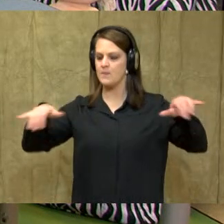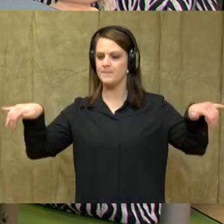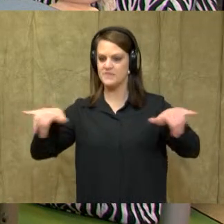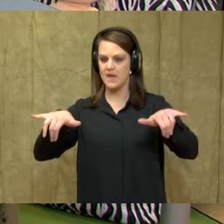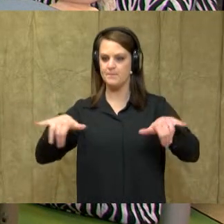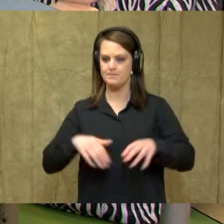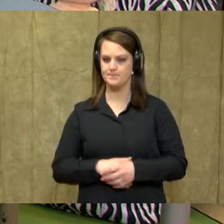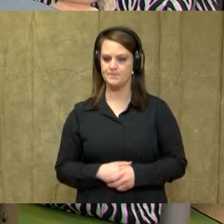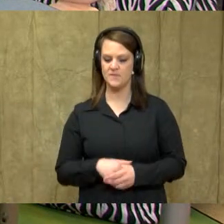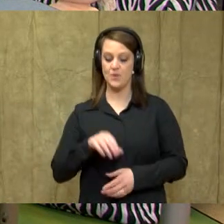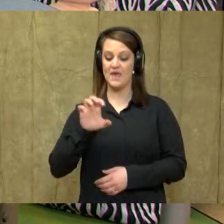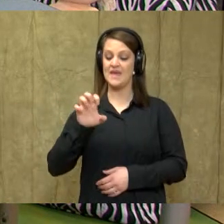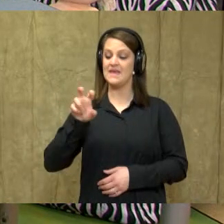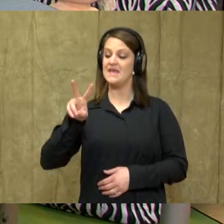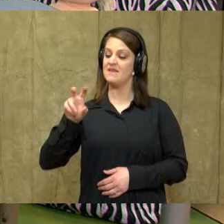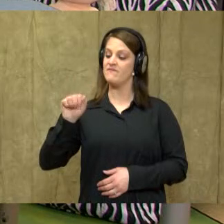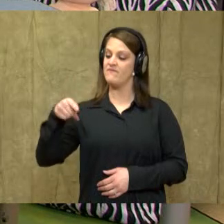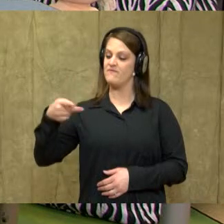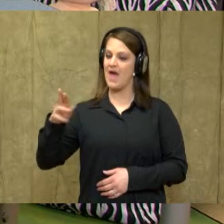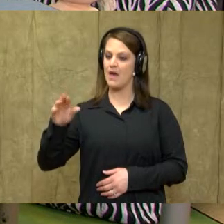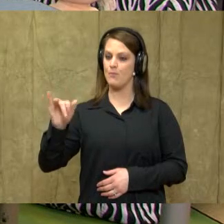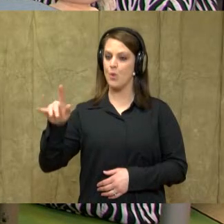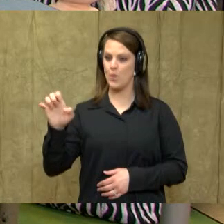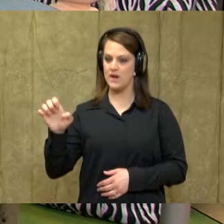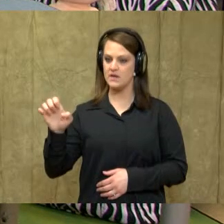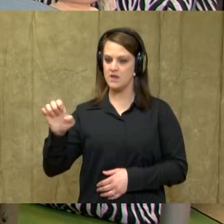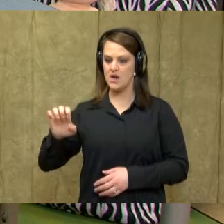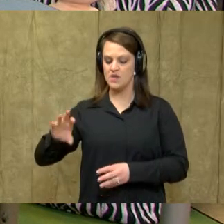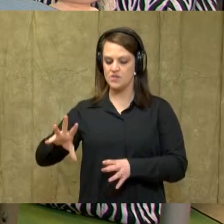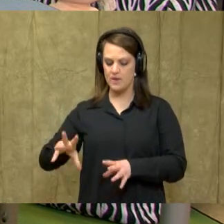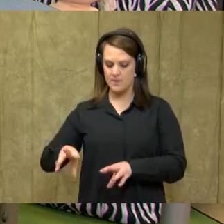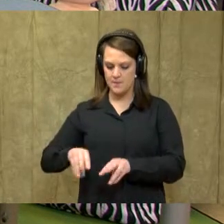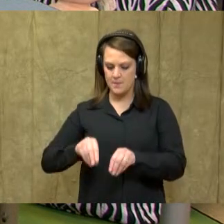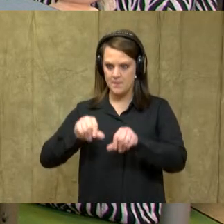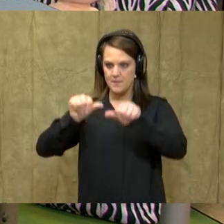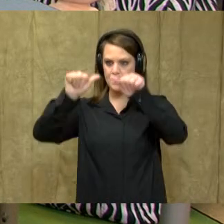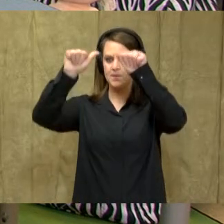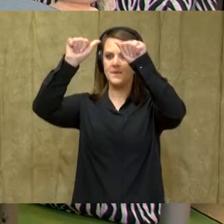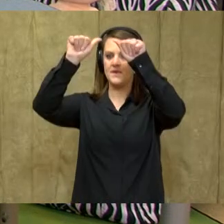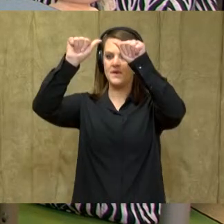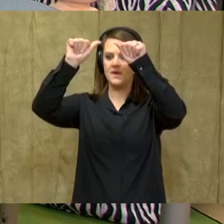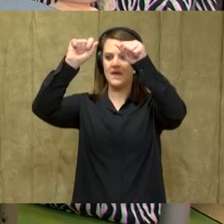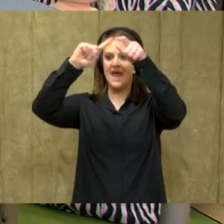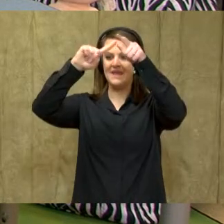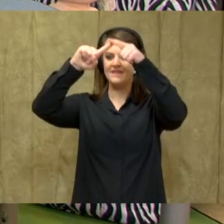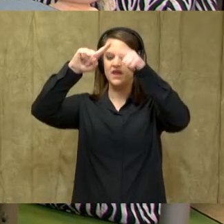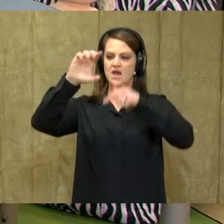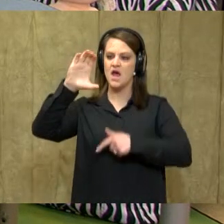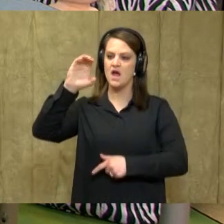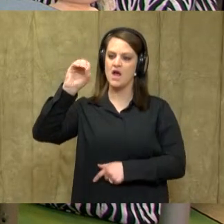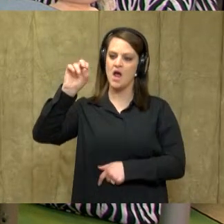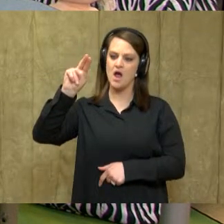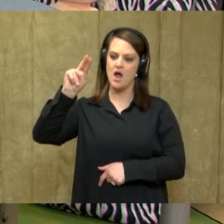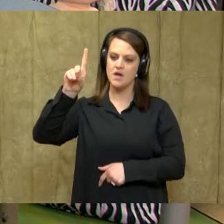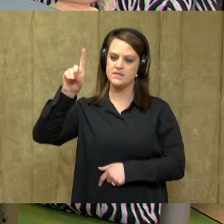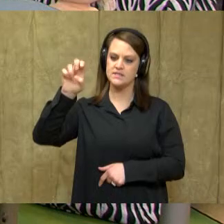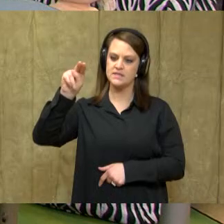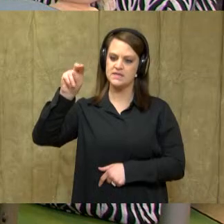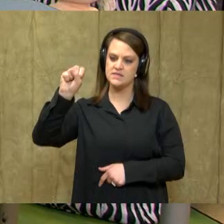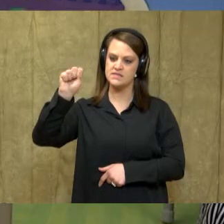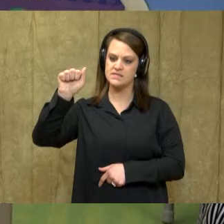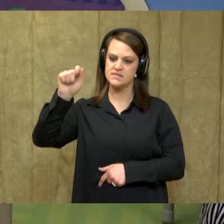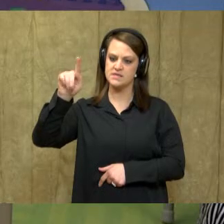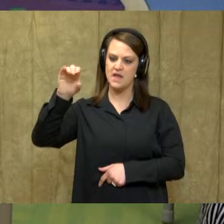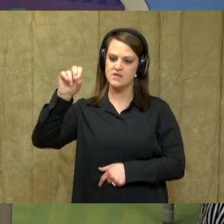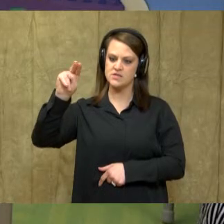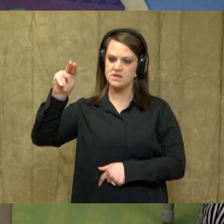up, right? Yes. Right, Miss Smith? Mm-hmm. And then it condensates to make a cloud. So I'm going to use my shaving cream to